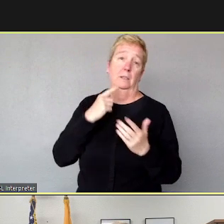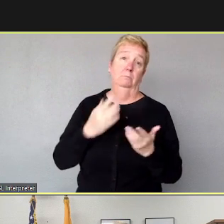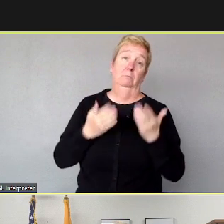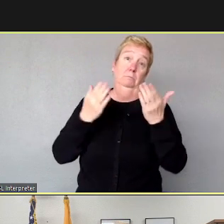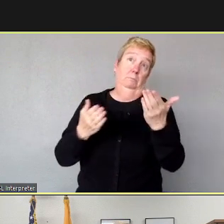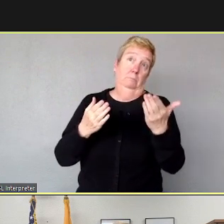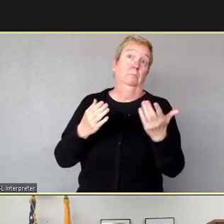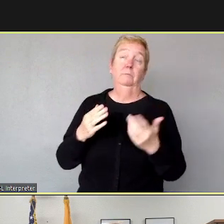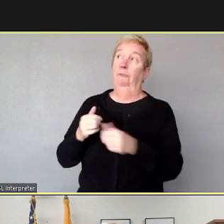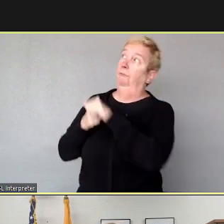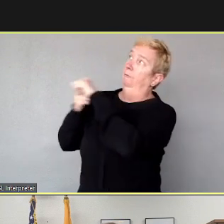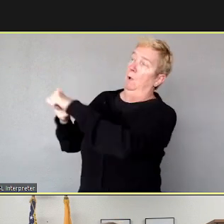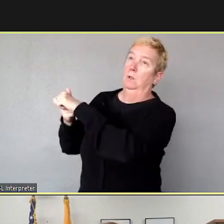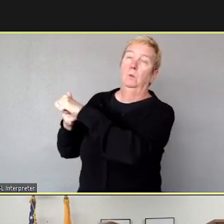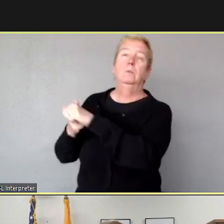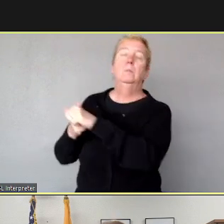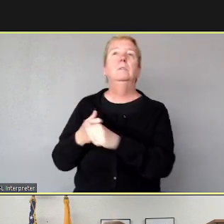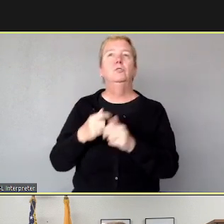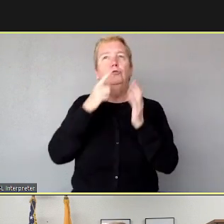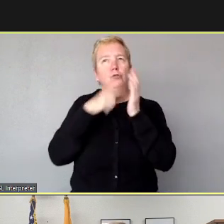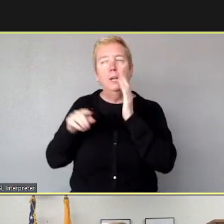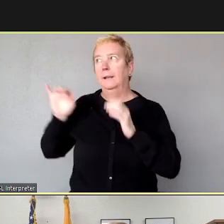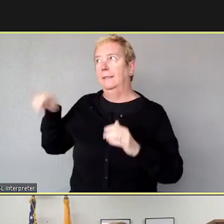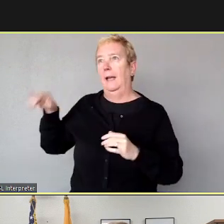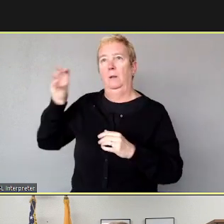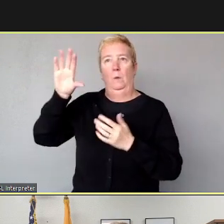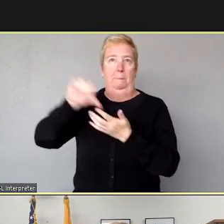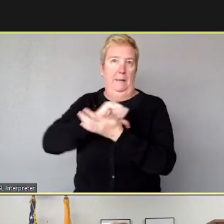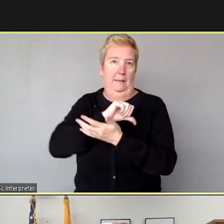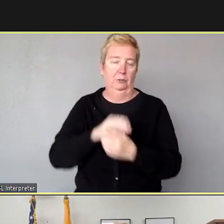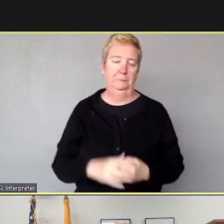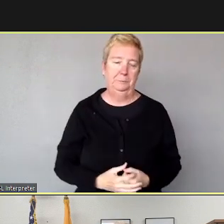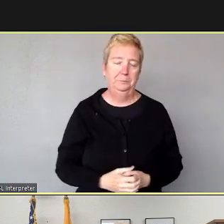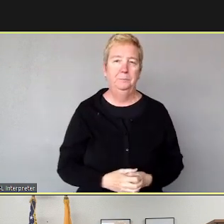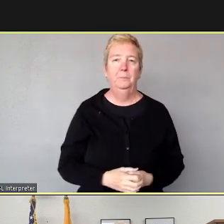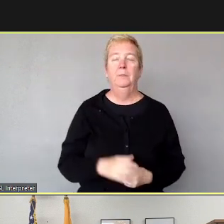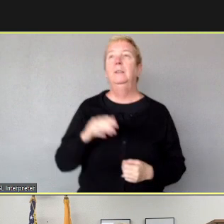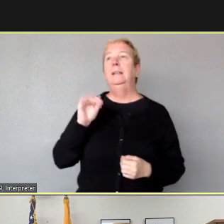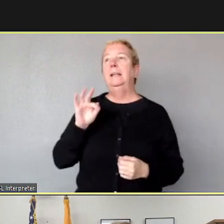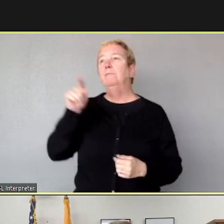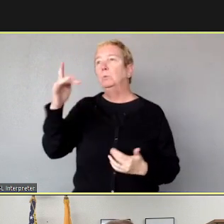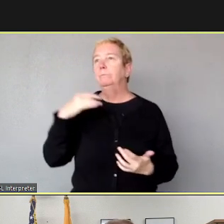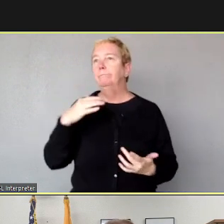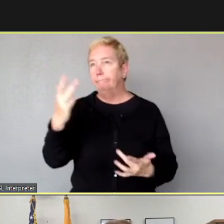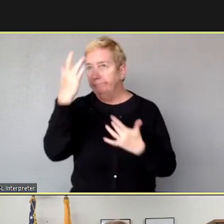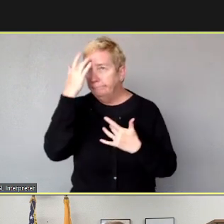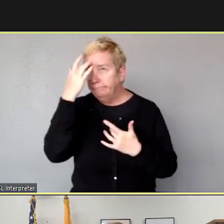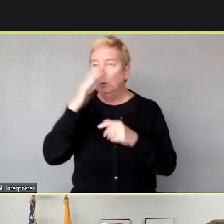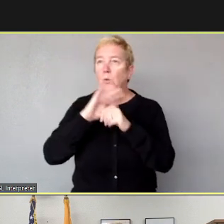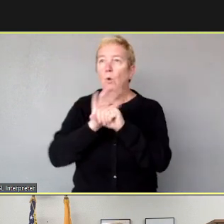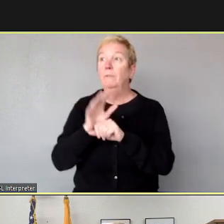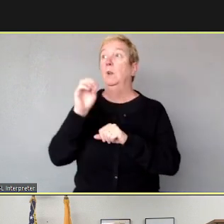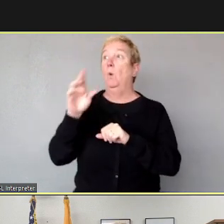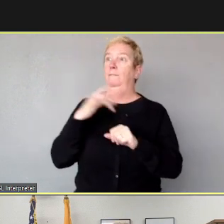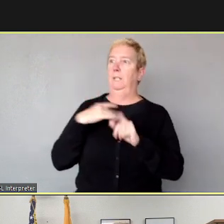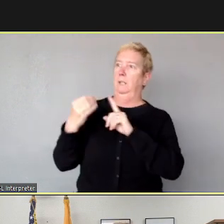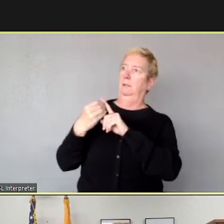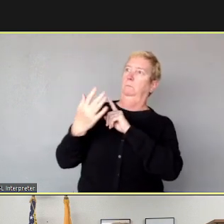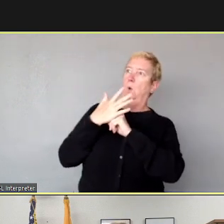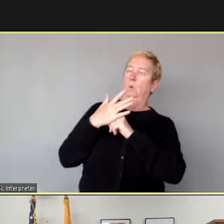you check out that website, that being having COVID or being exposed. And then lastly, if